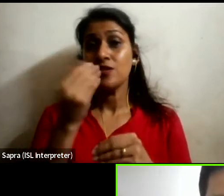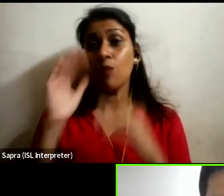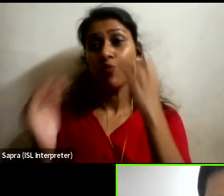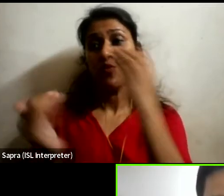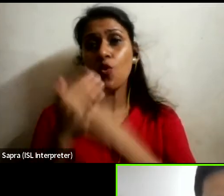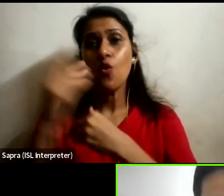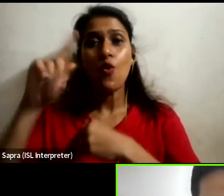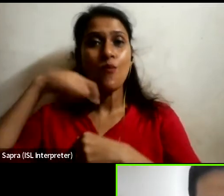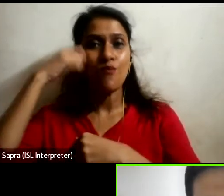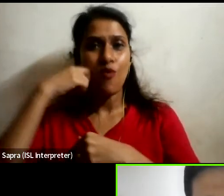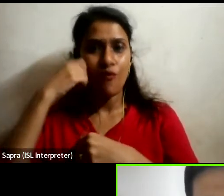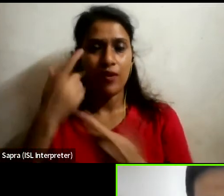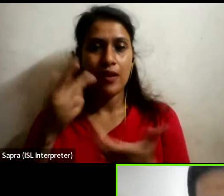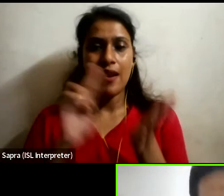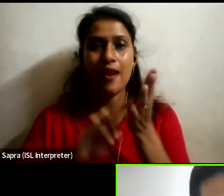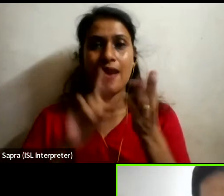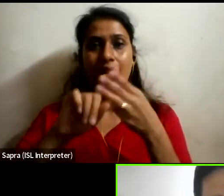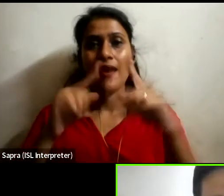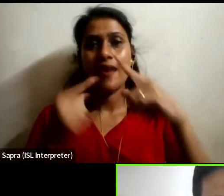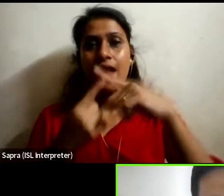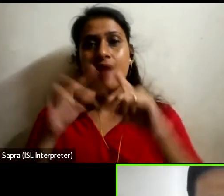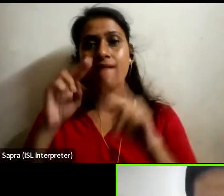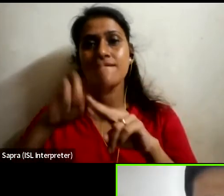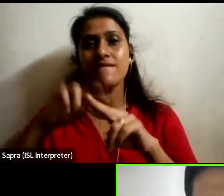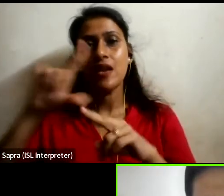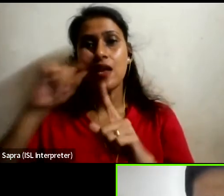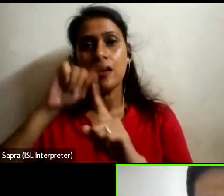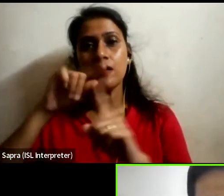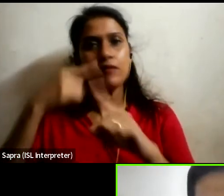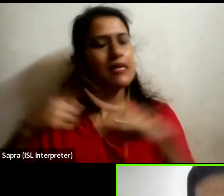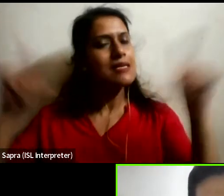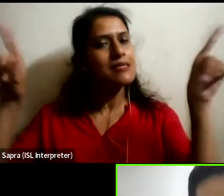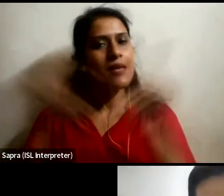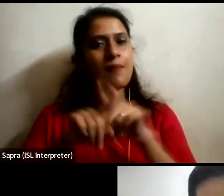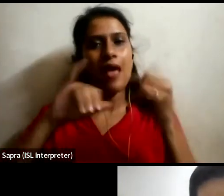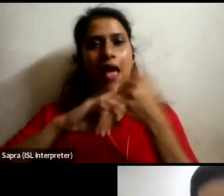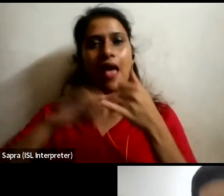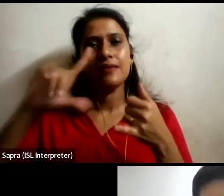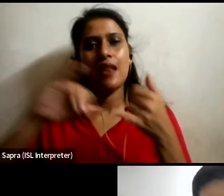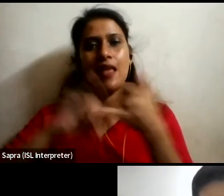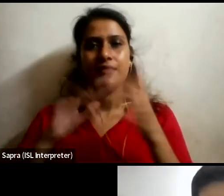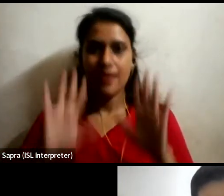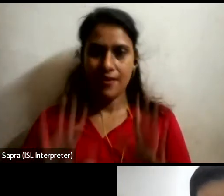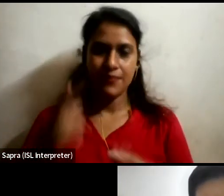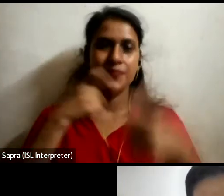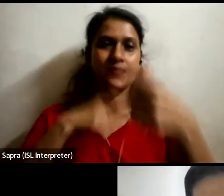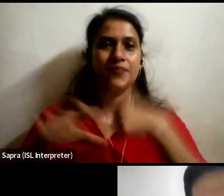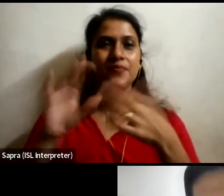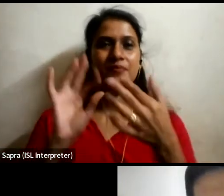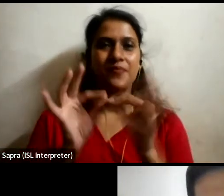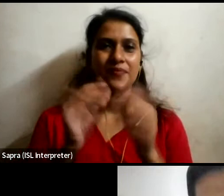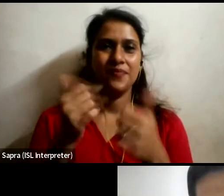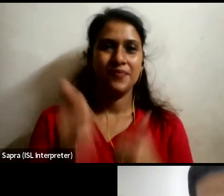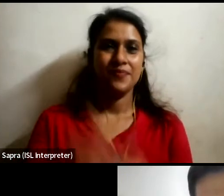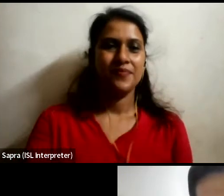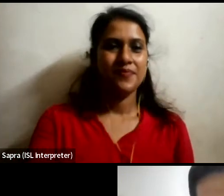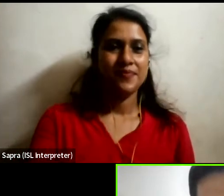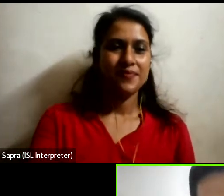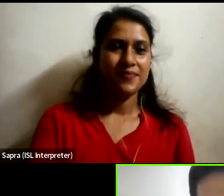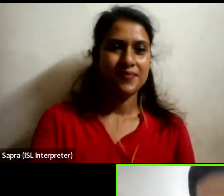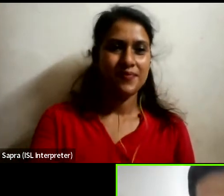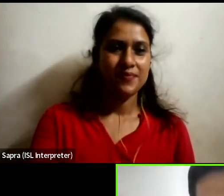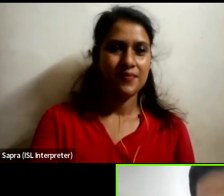movies, especially Netflix originals, have same language subtitling, right? So I think I